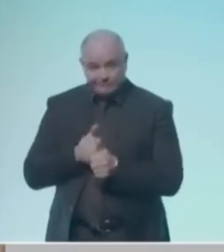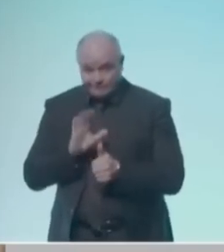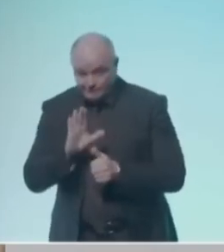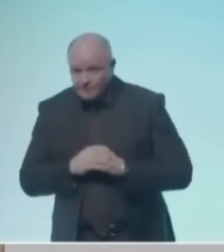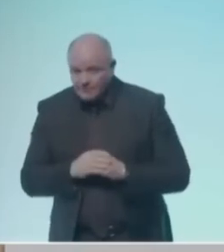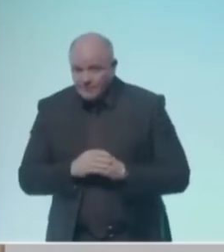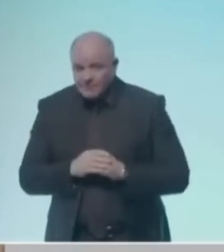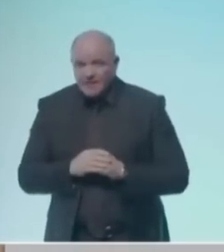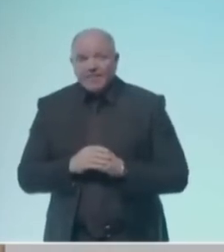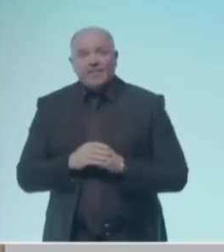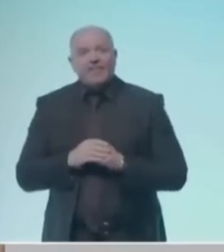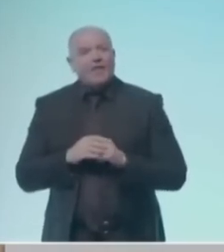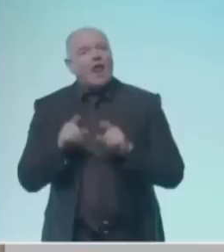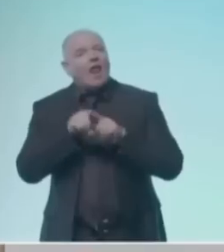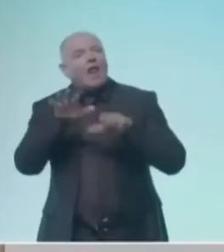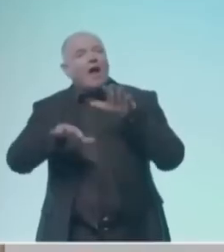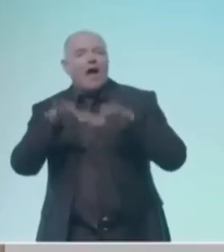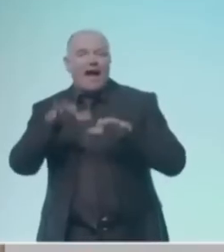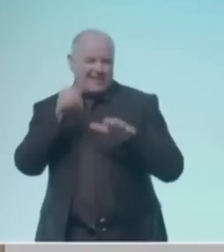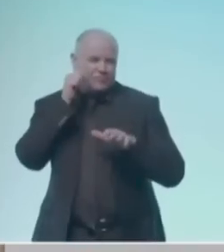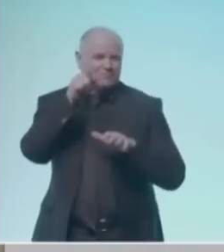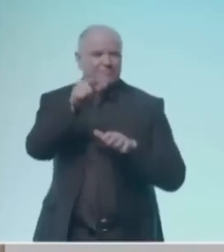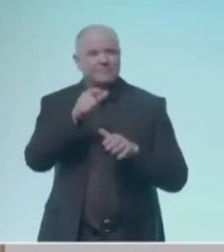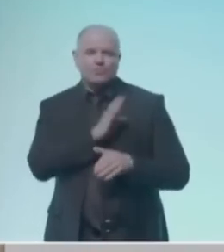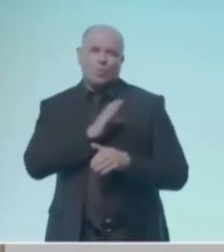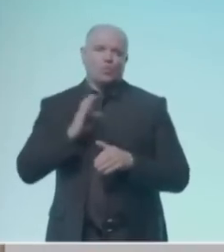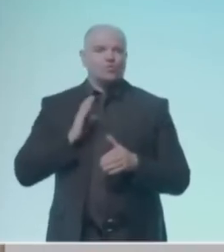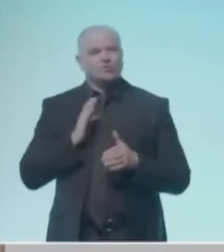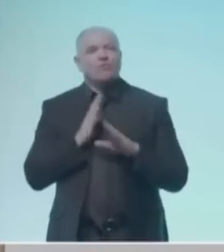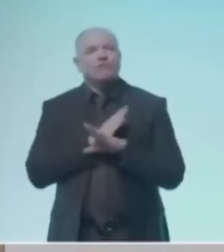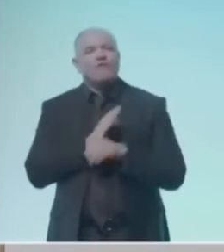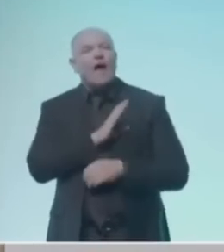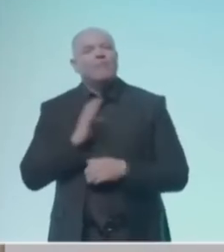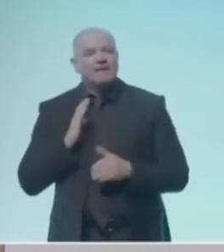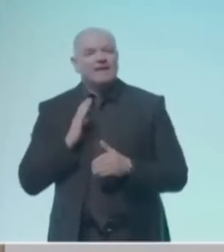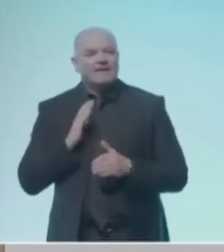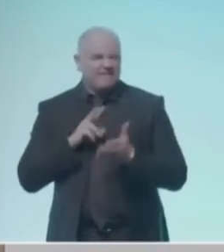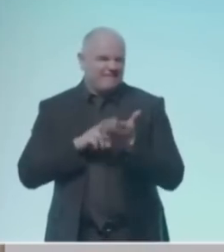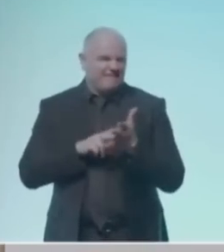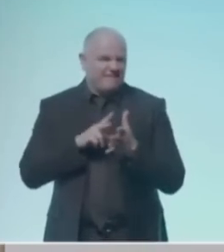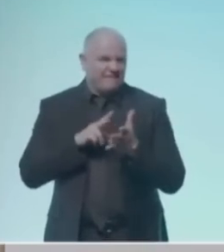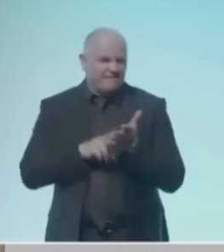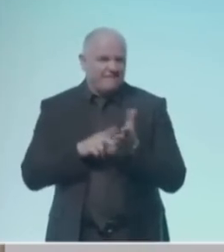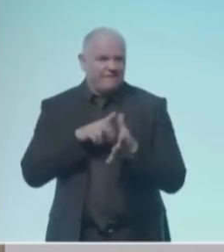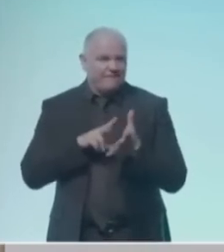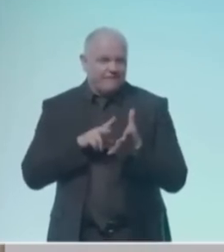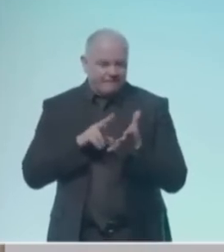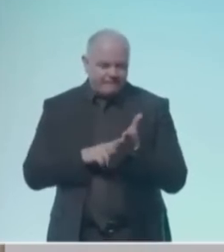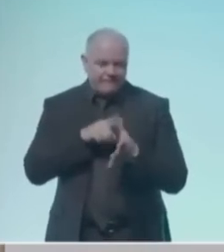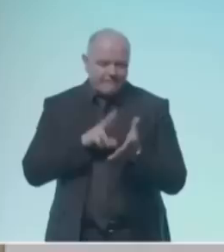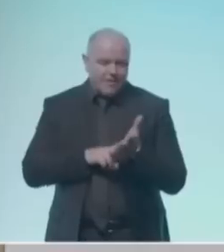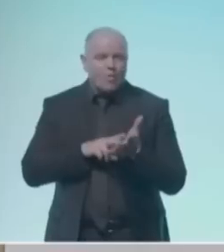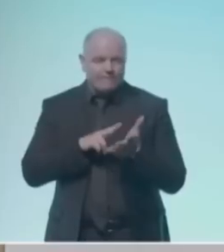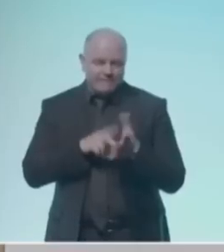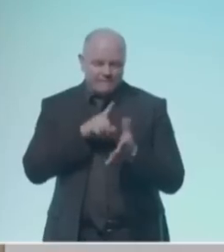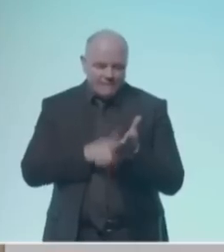cyber equivalent of the Wagner group. And initially, those groups focused their attacks on Ukraine and the surrounding region.